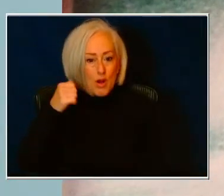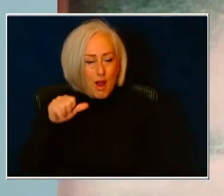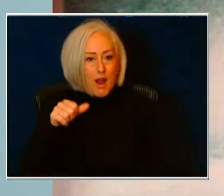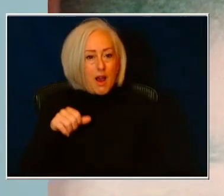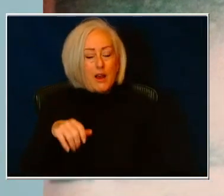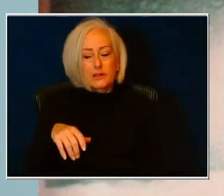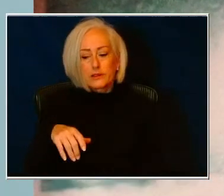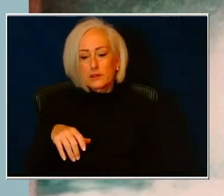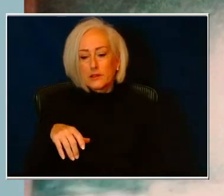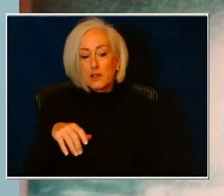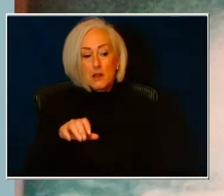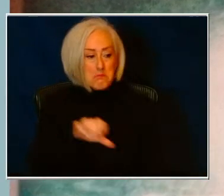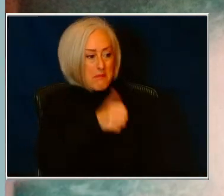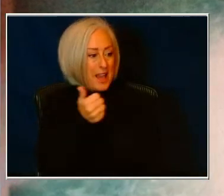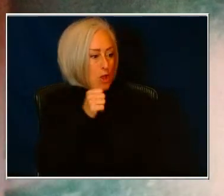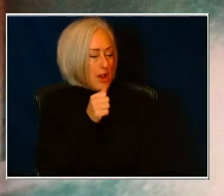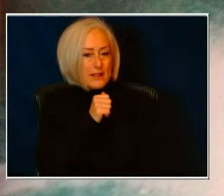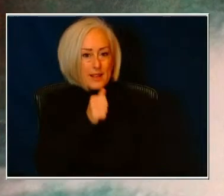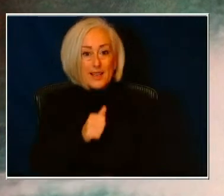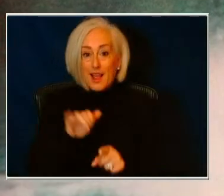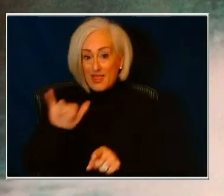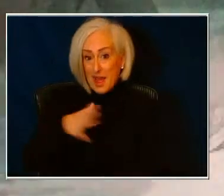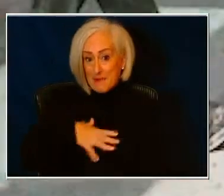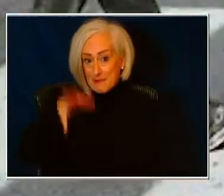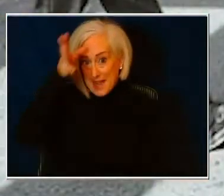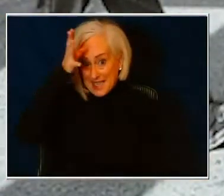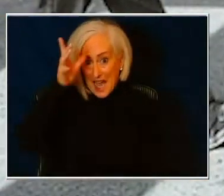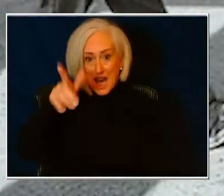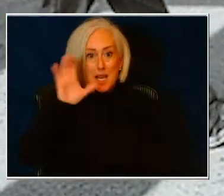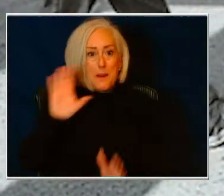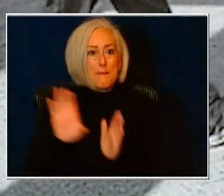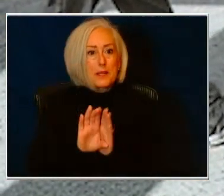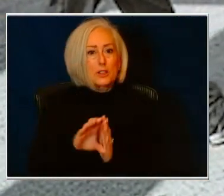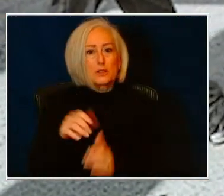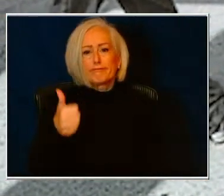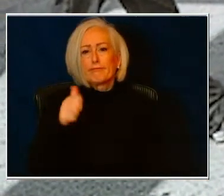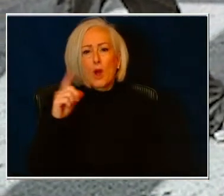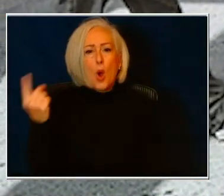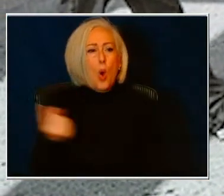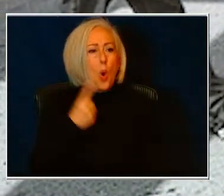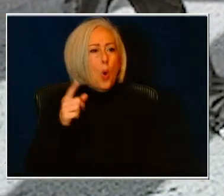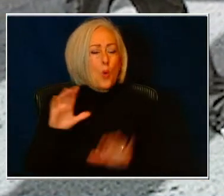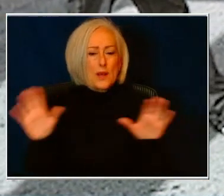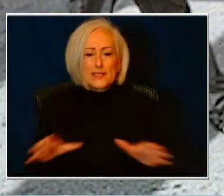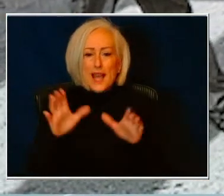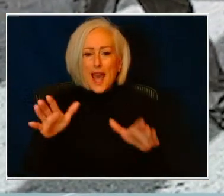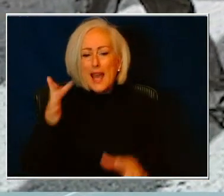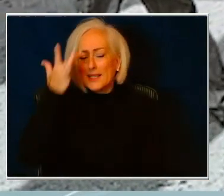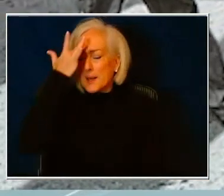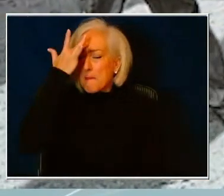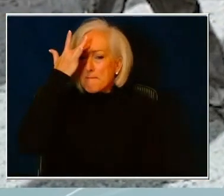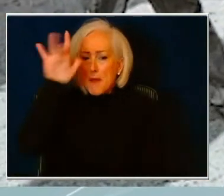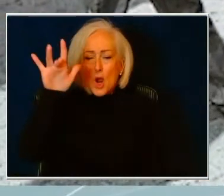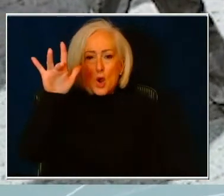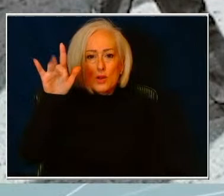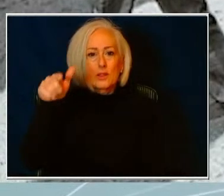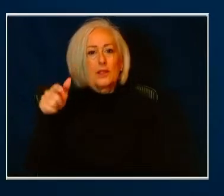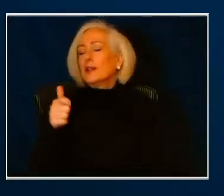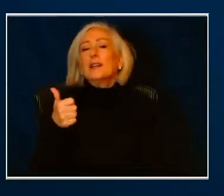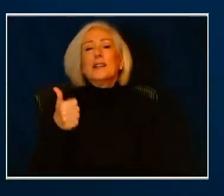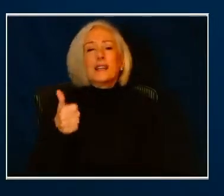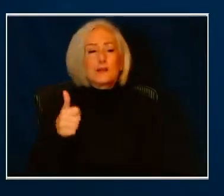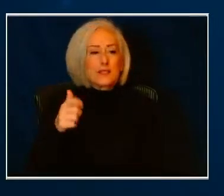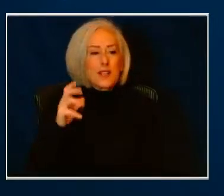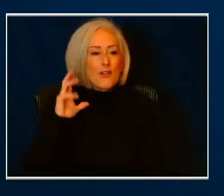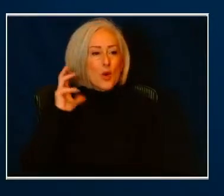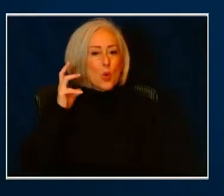aunt didn't. I mean, that's my dad. Pictures of him. I mean, he was always so active and sharp. He was a radio show host